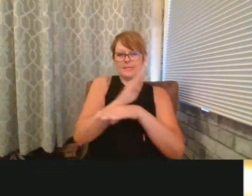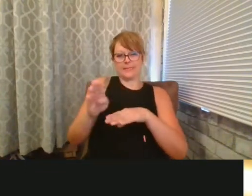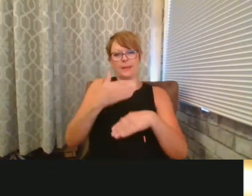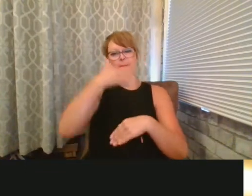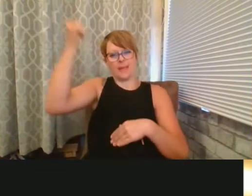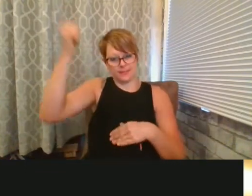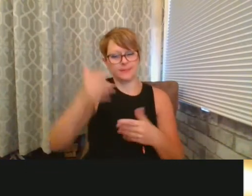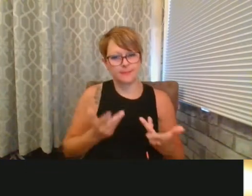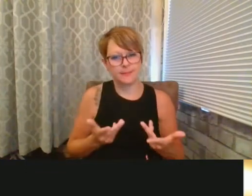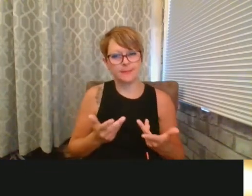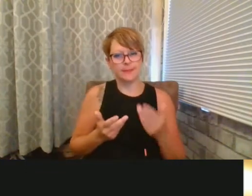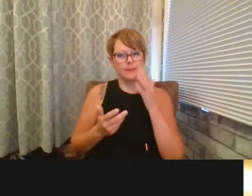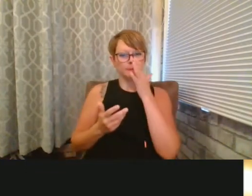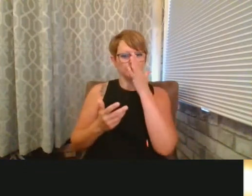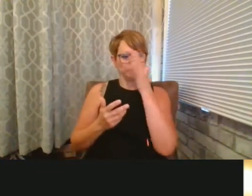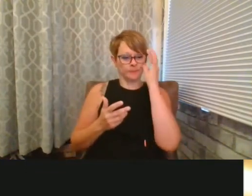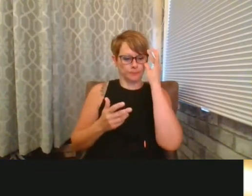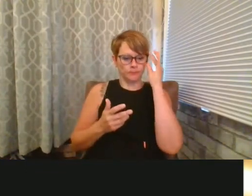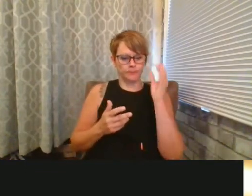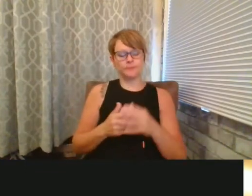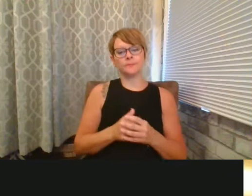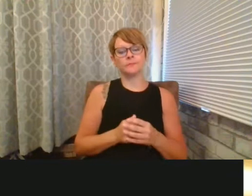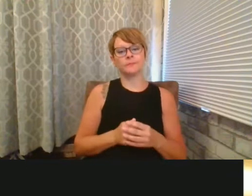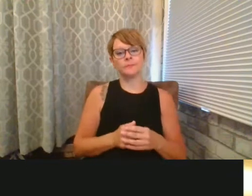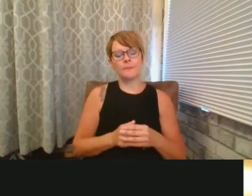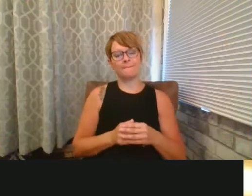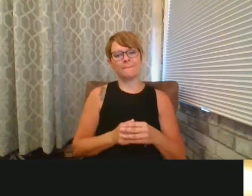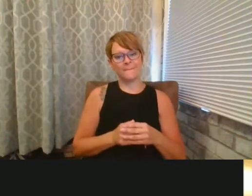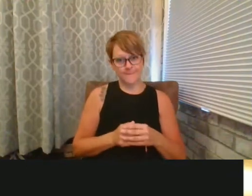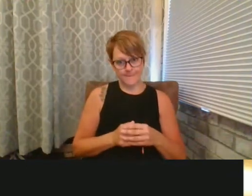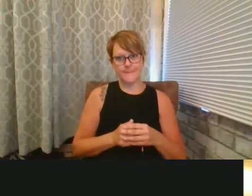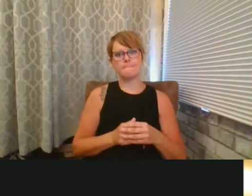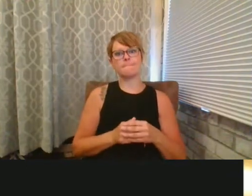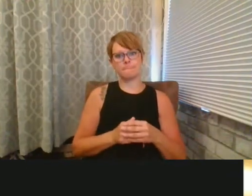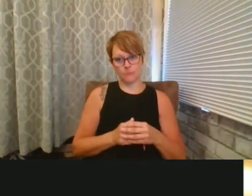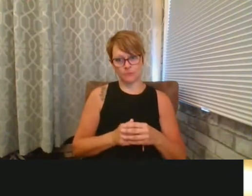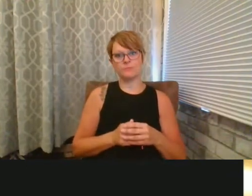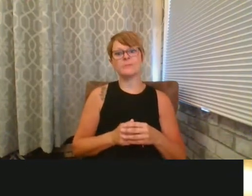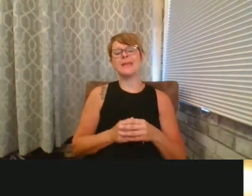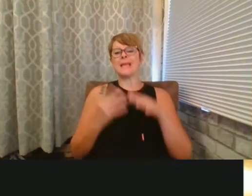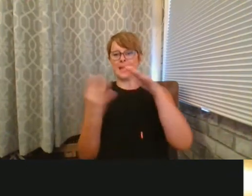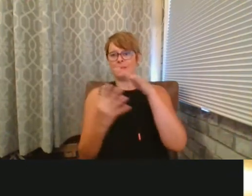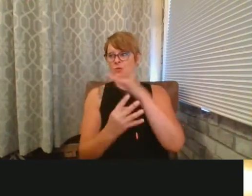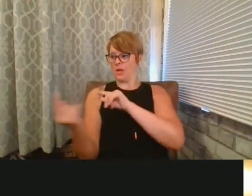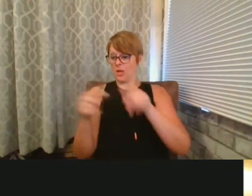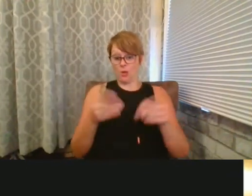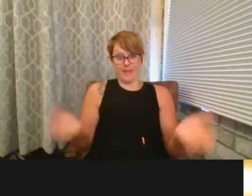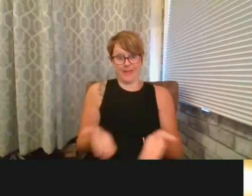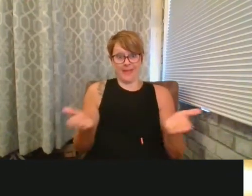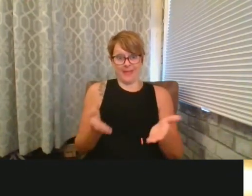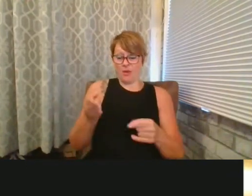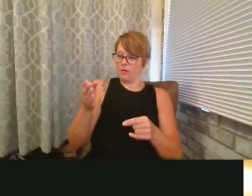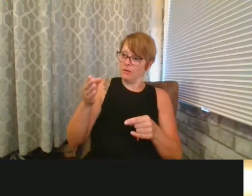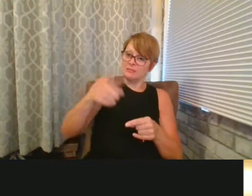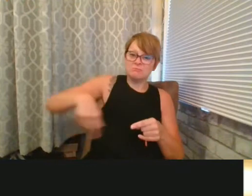very important element that immigrants do. They come here, they see what